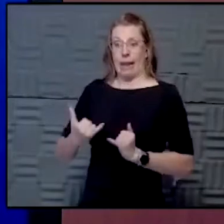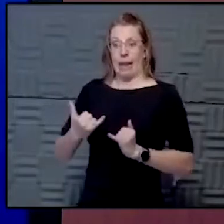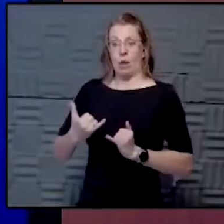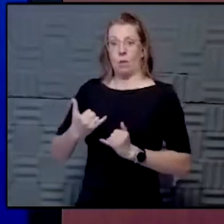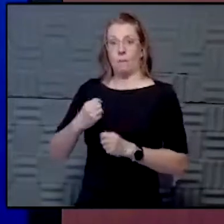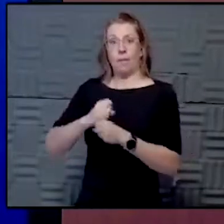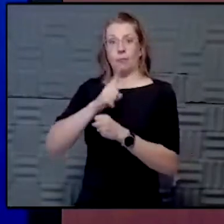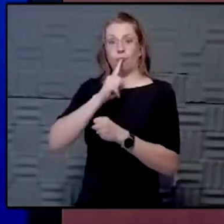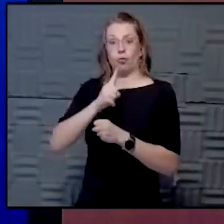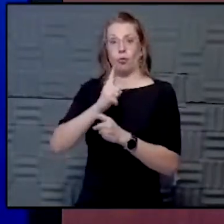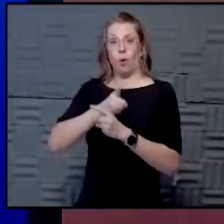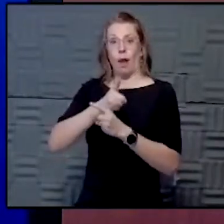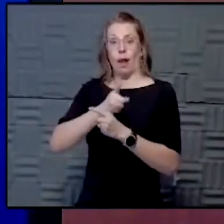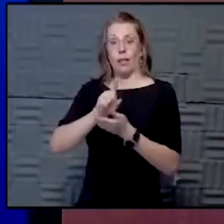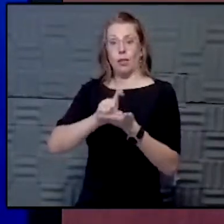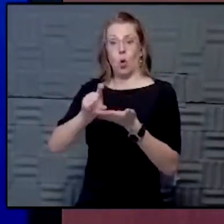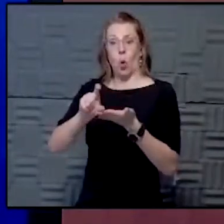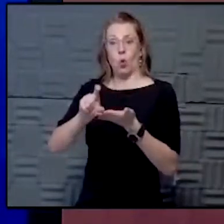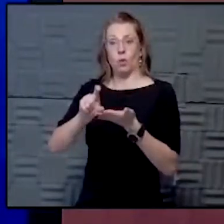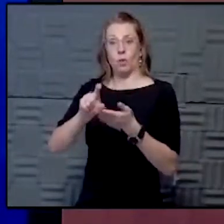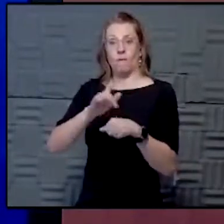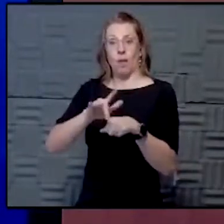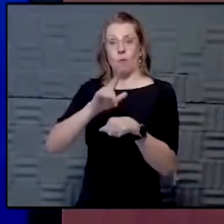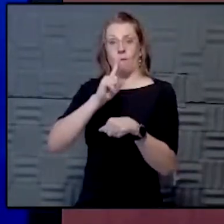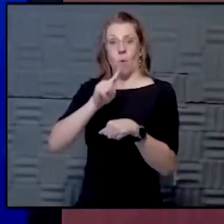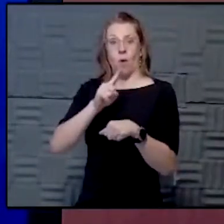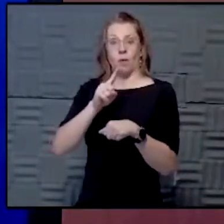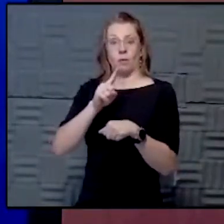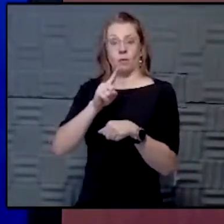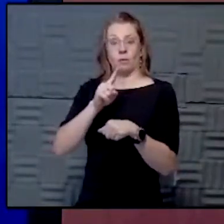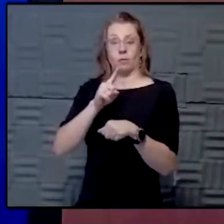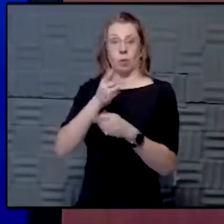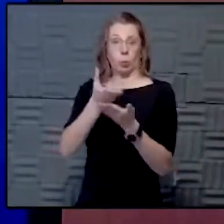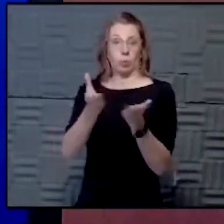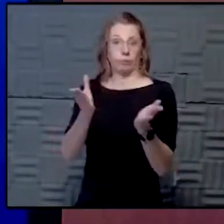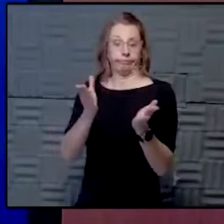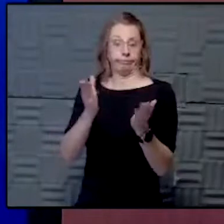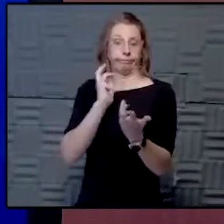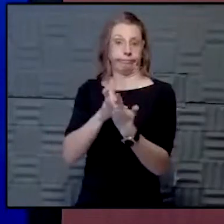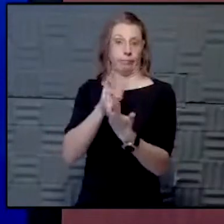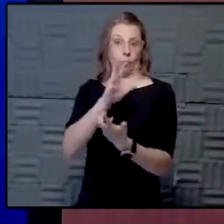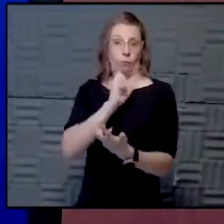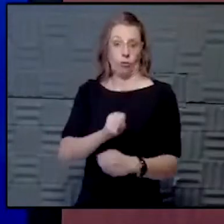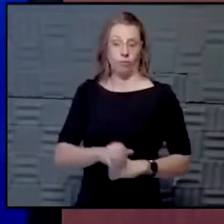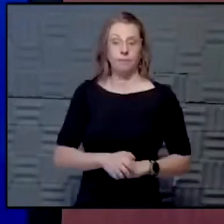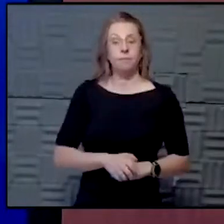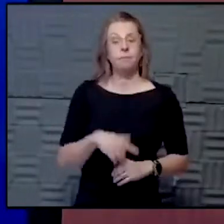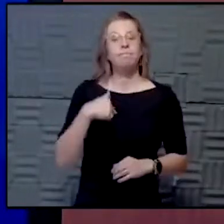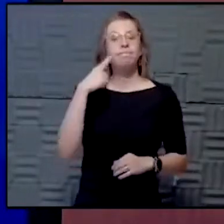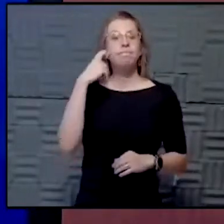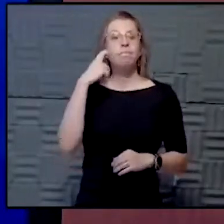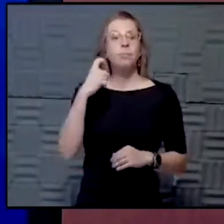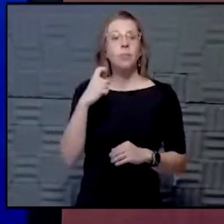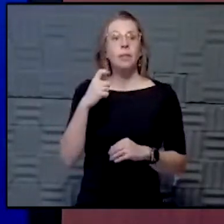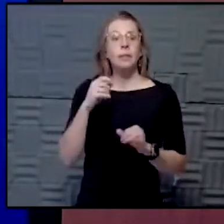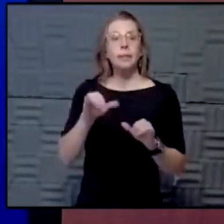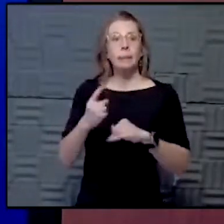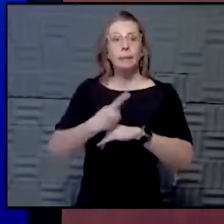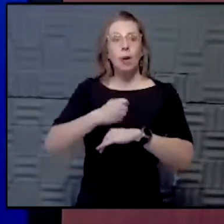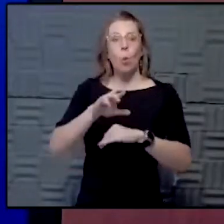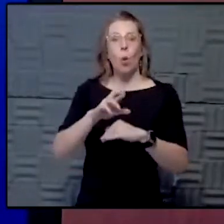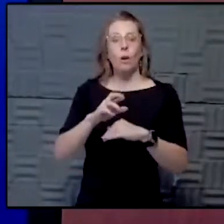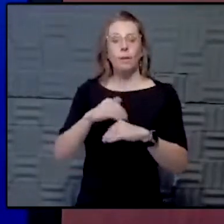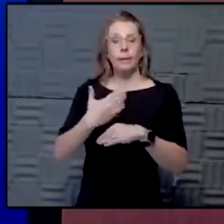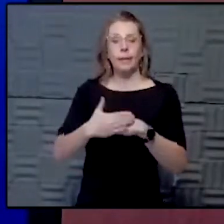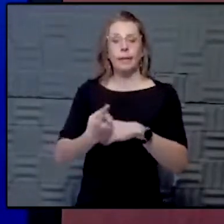right dose is available from the right manufacturer for the right age. But I would expect the same day or the next day